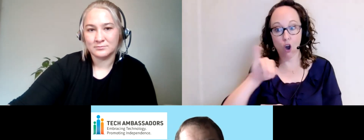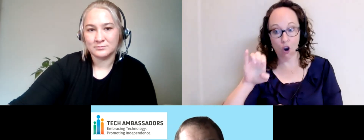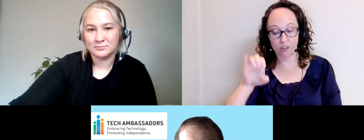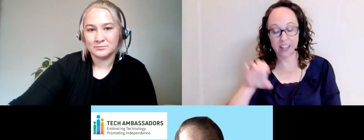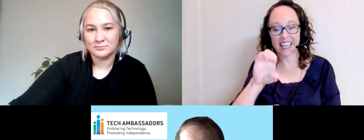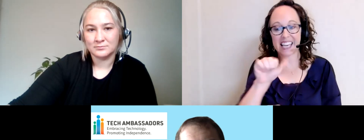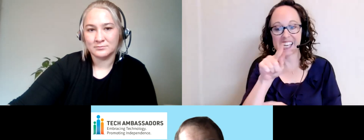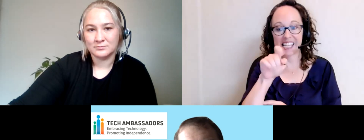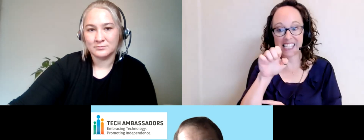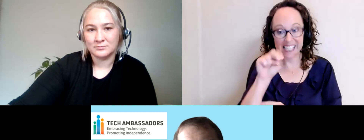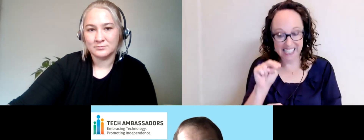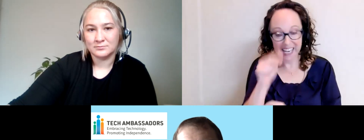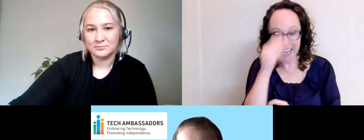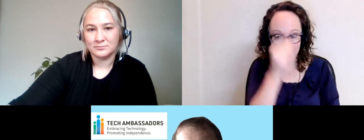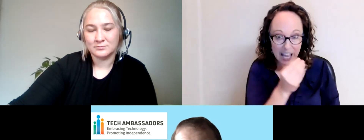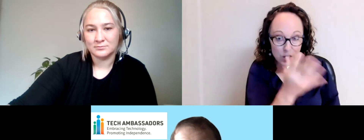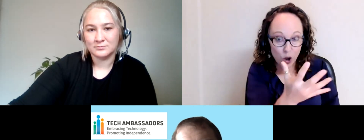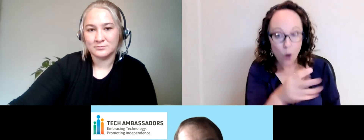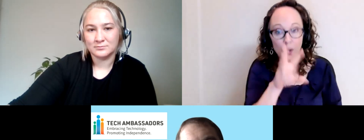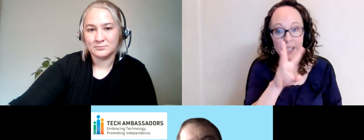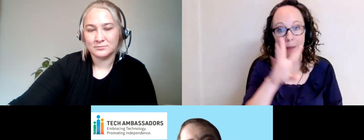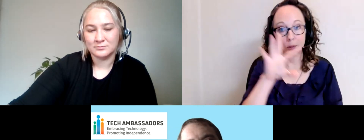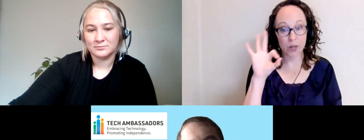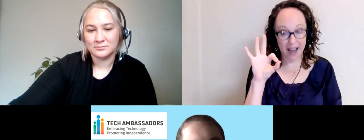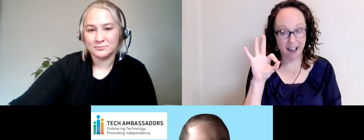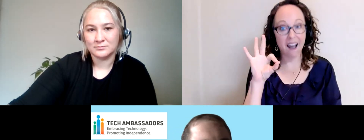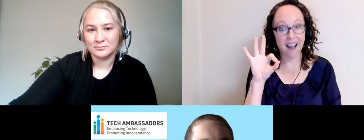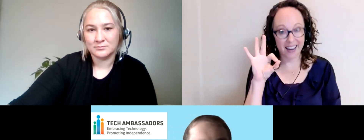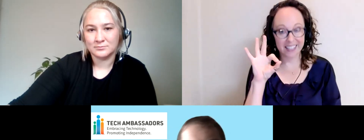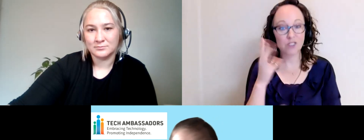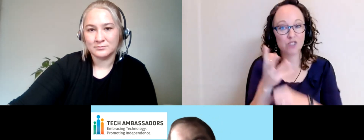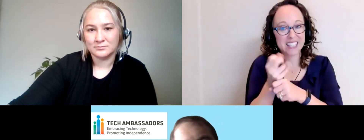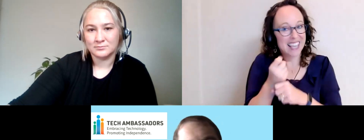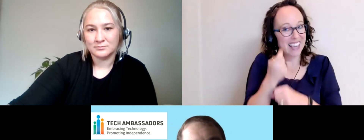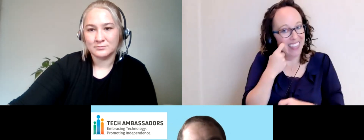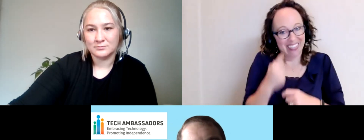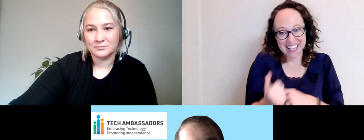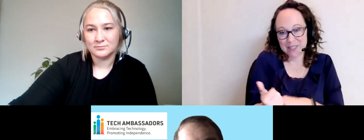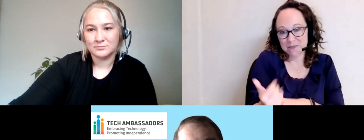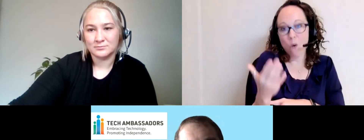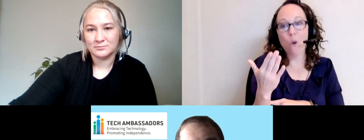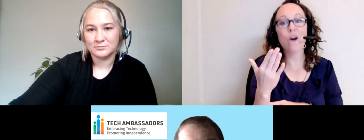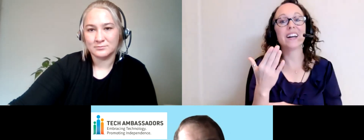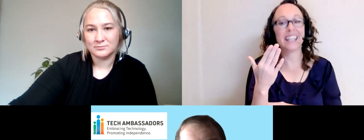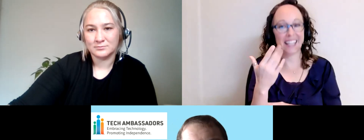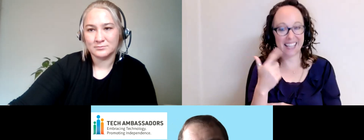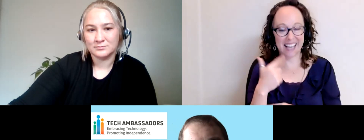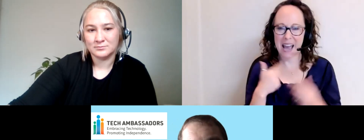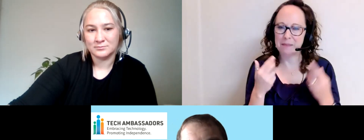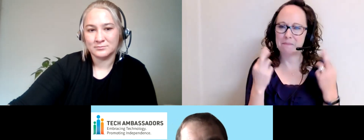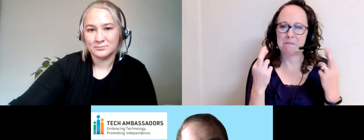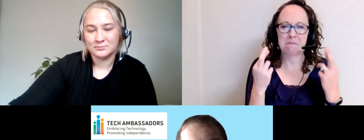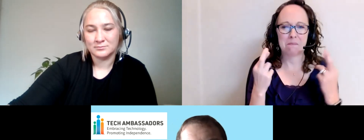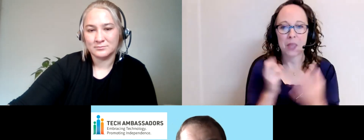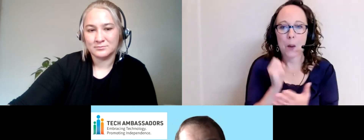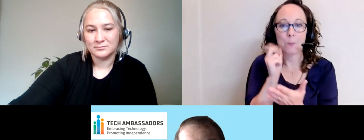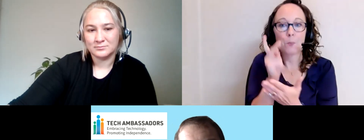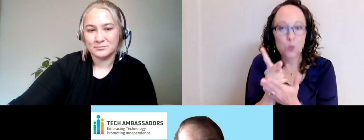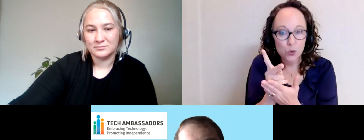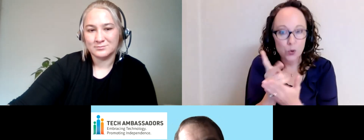an invoice and a W-9 has been received for the A site this morning. I'm working on getting it approved through his self-waiver